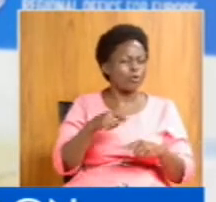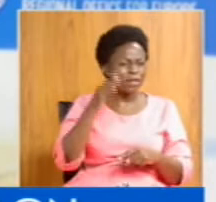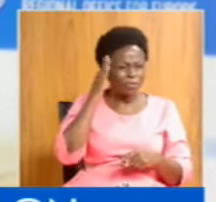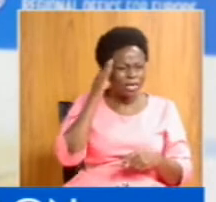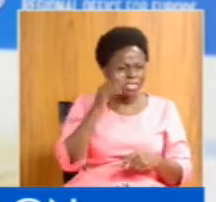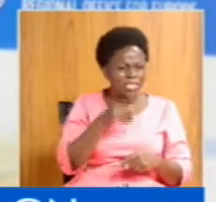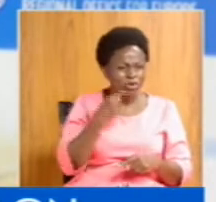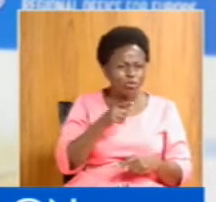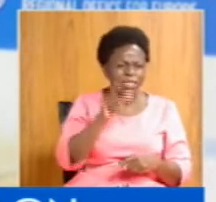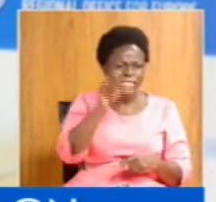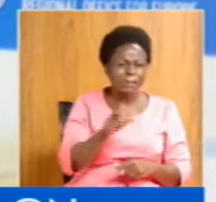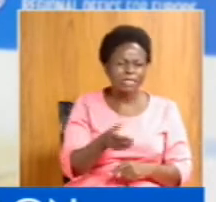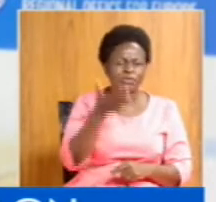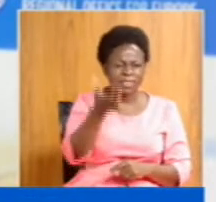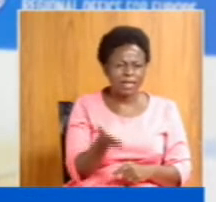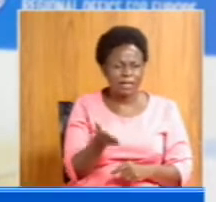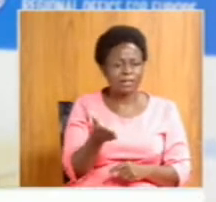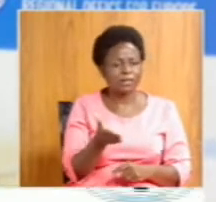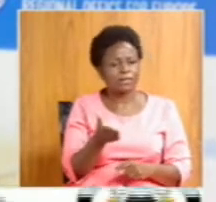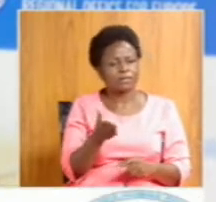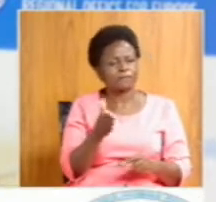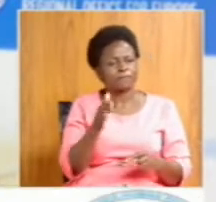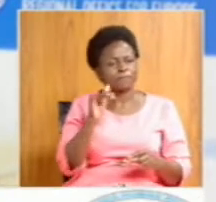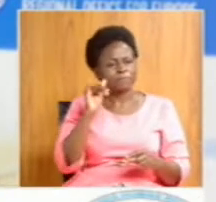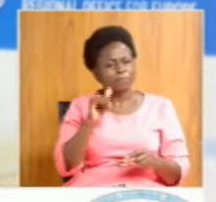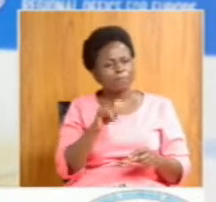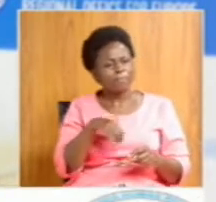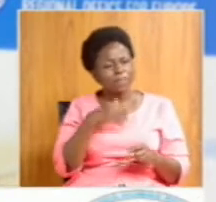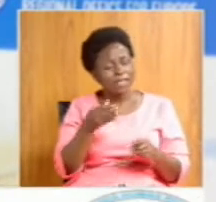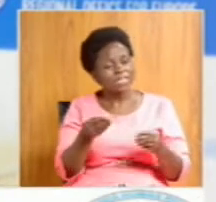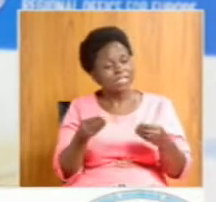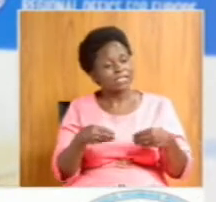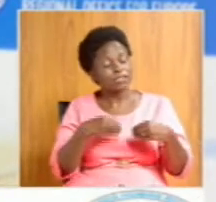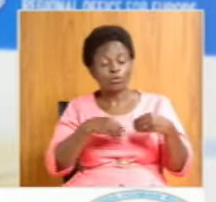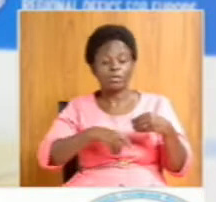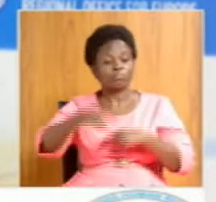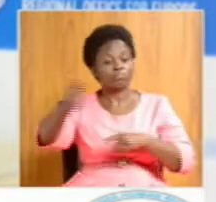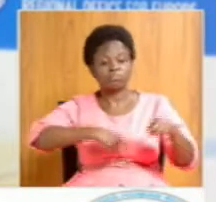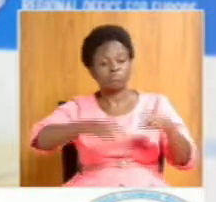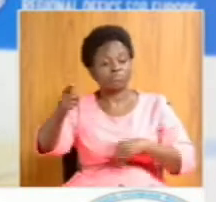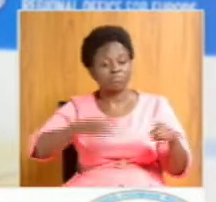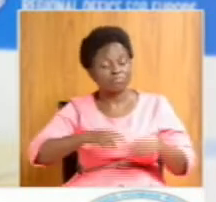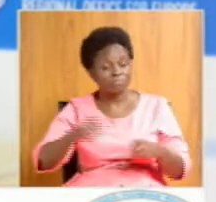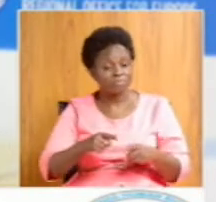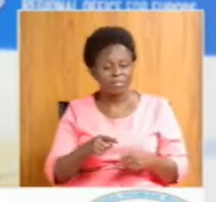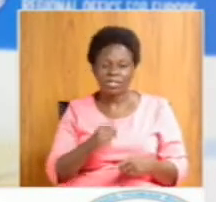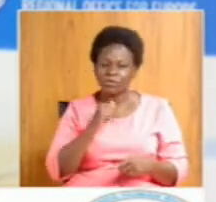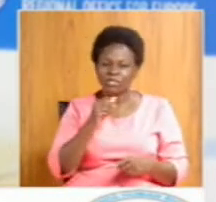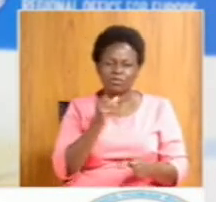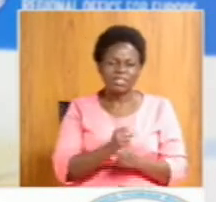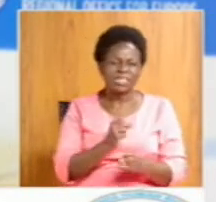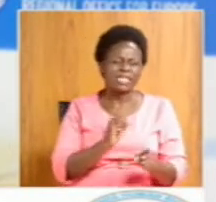who is really the person there that we ran up and down that was not